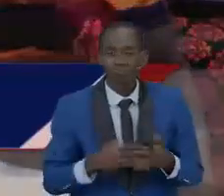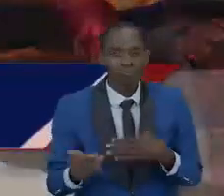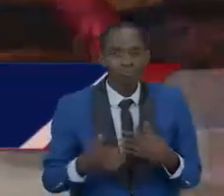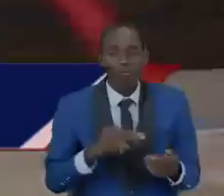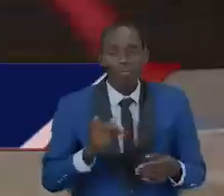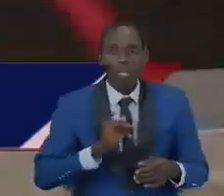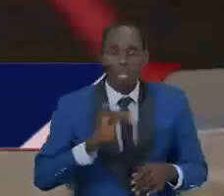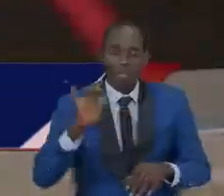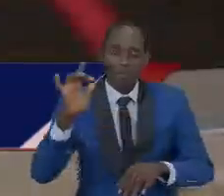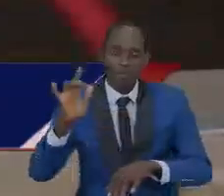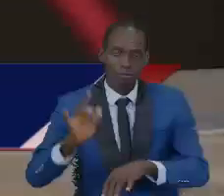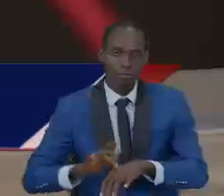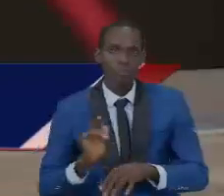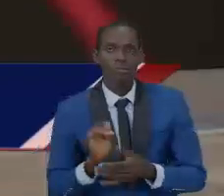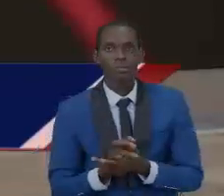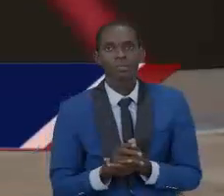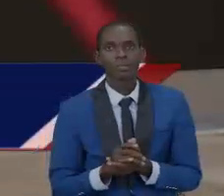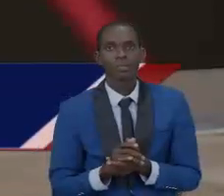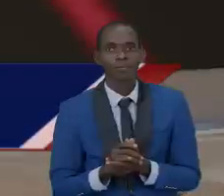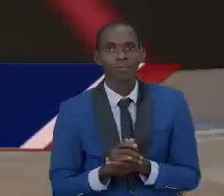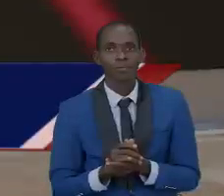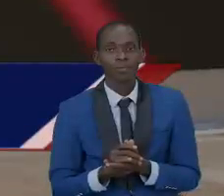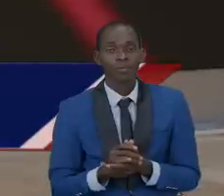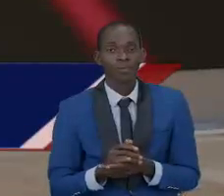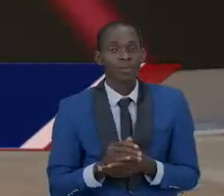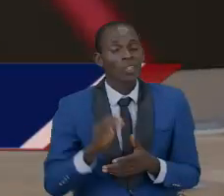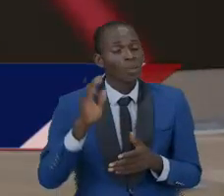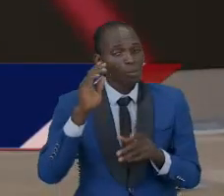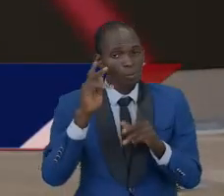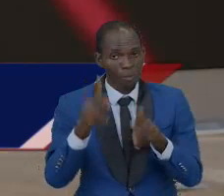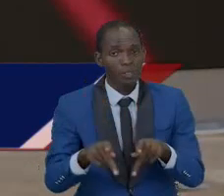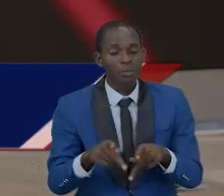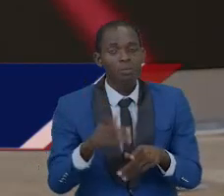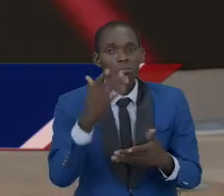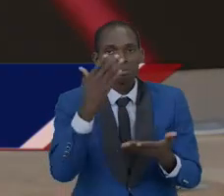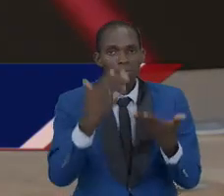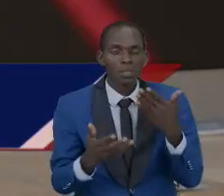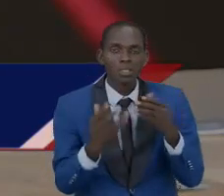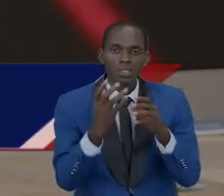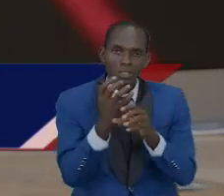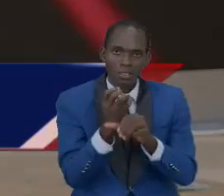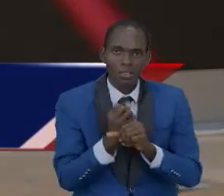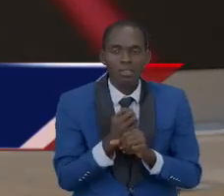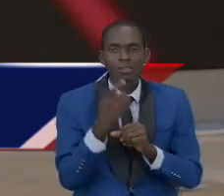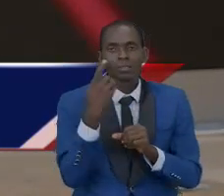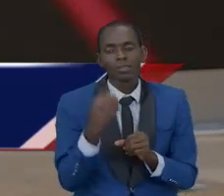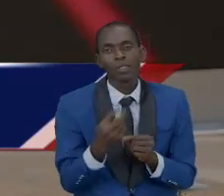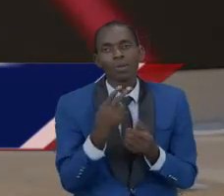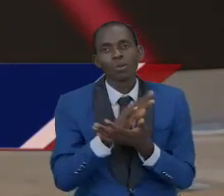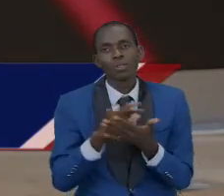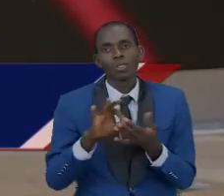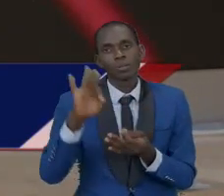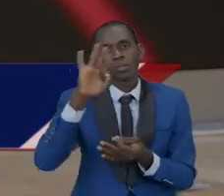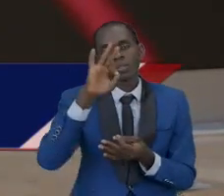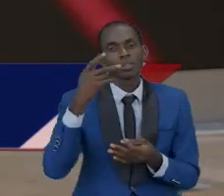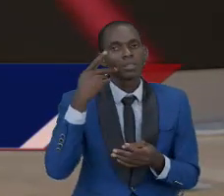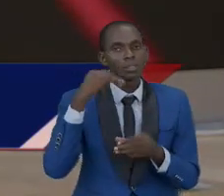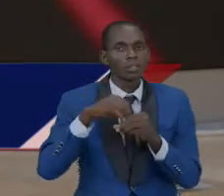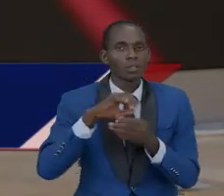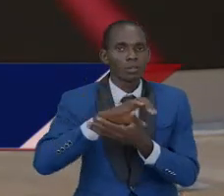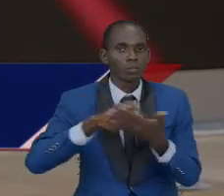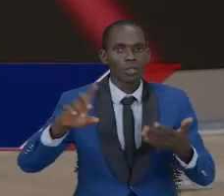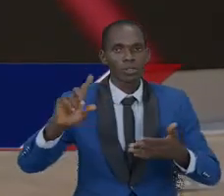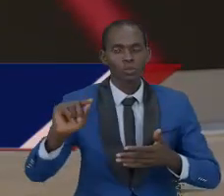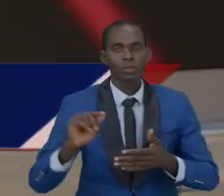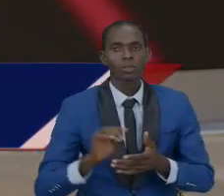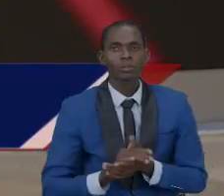hands he may receive the holy ghost look at verse 20 in